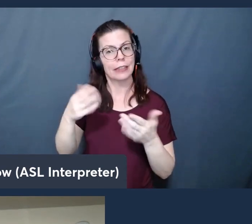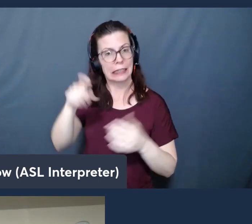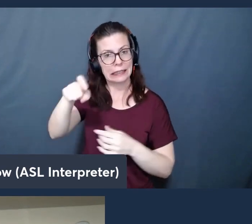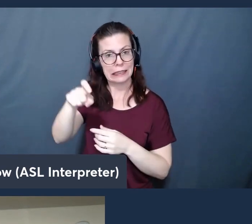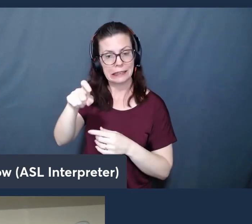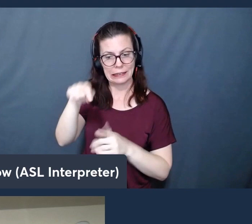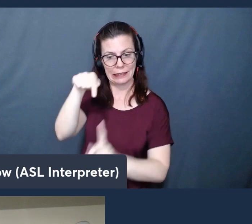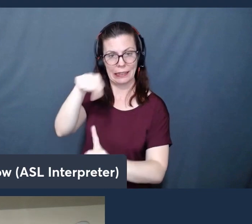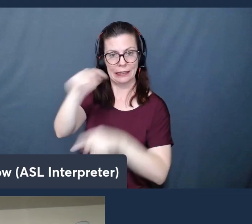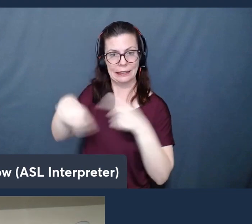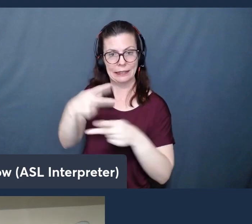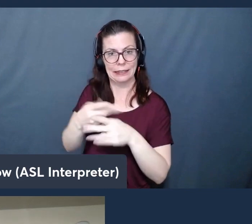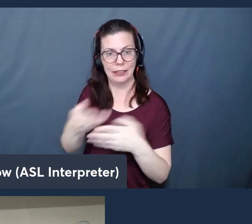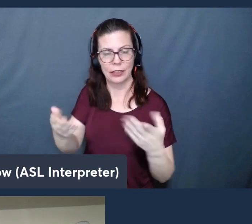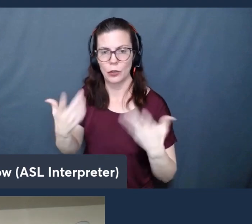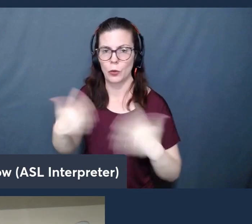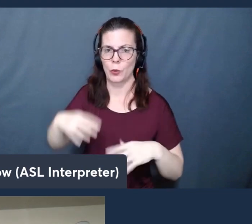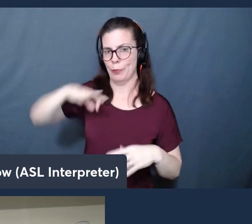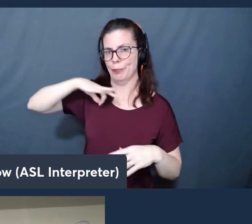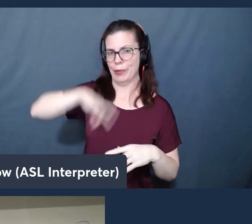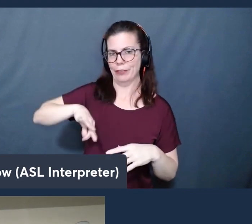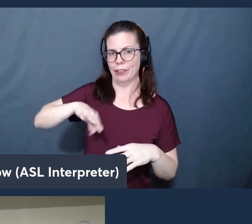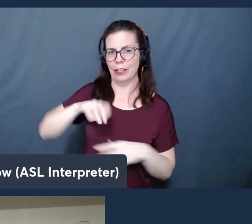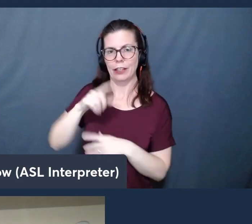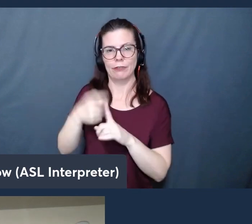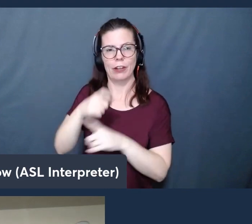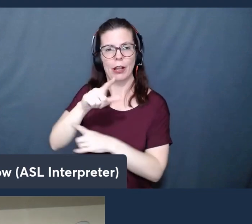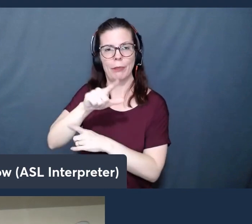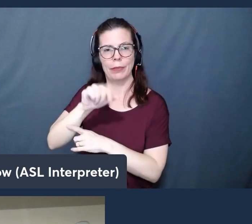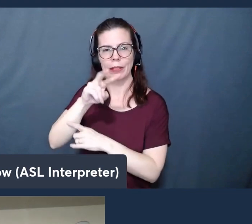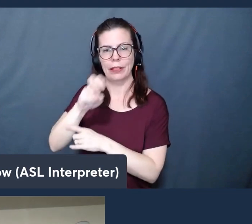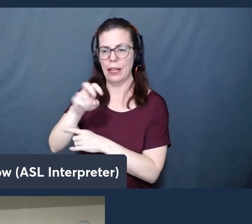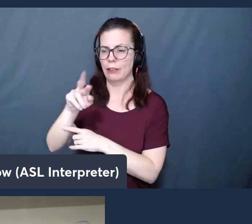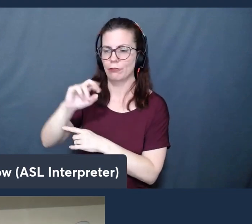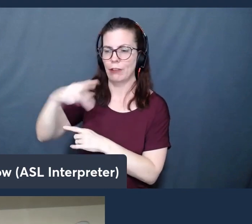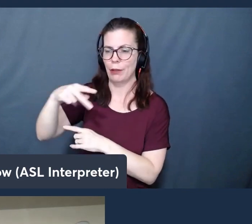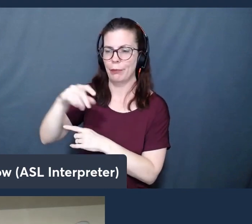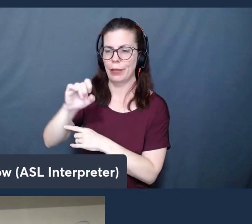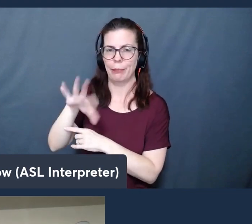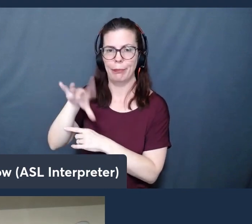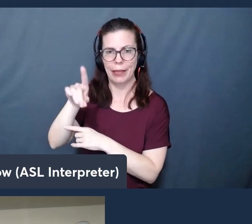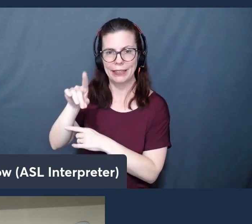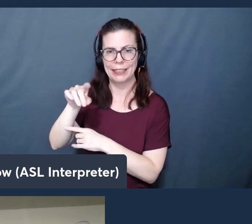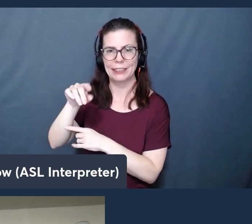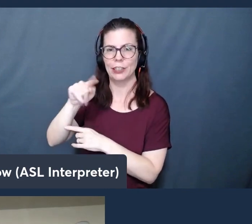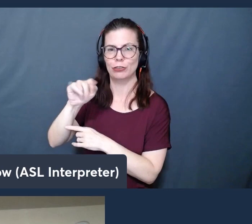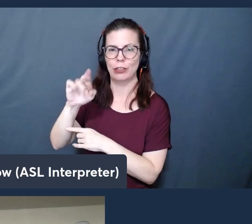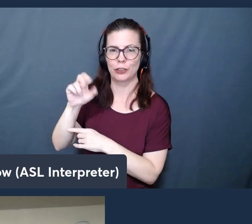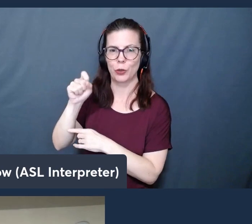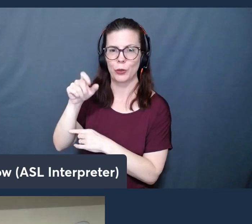this will have great benefit out of a LiveRamp embedded transcoder in your Awesome. Thank you so